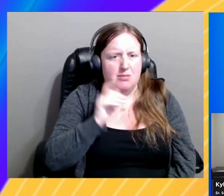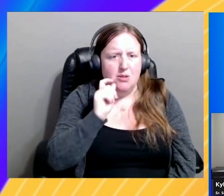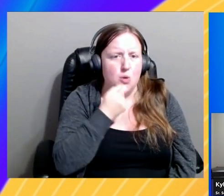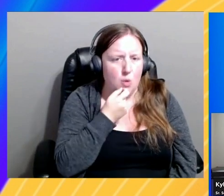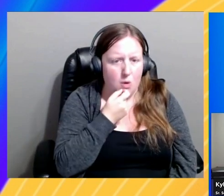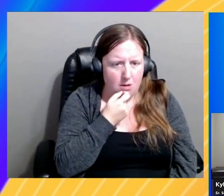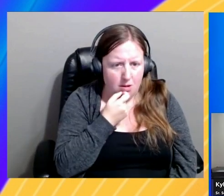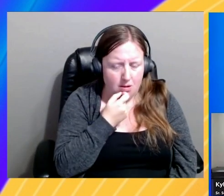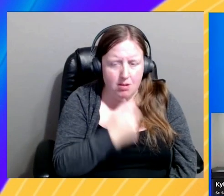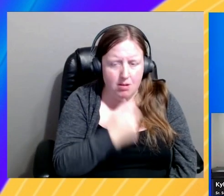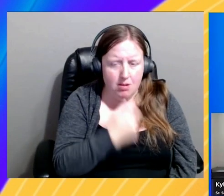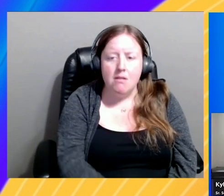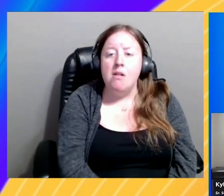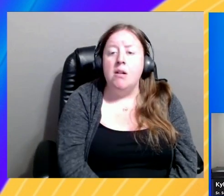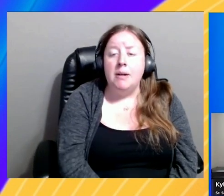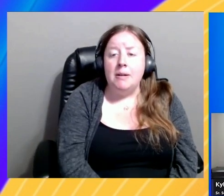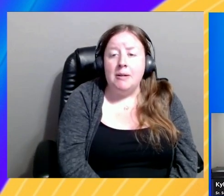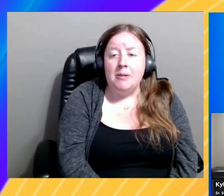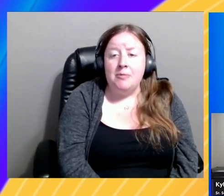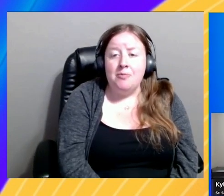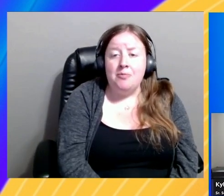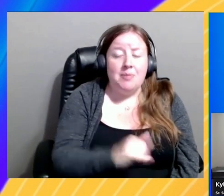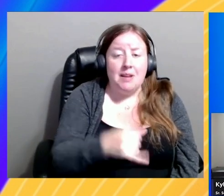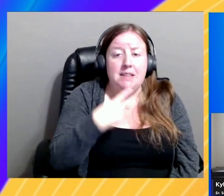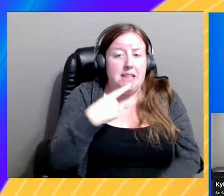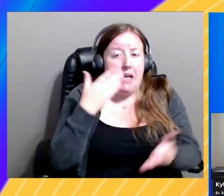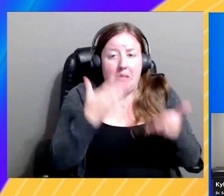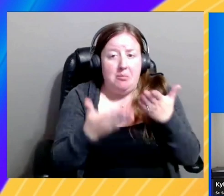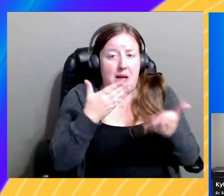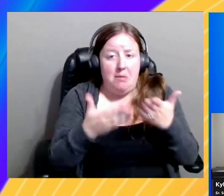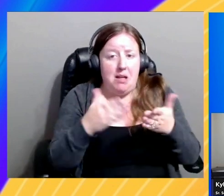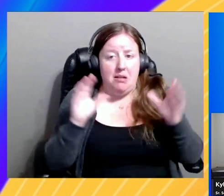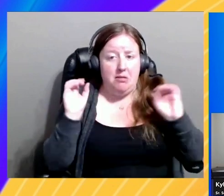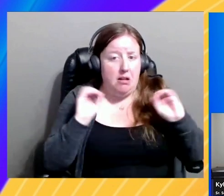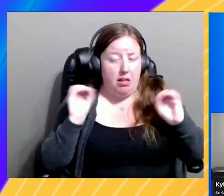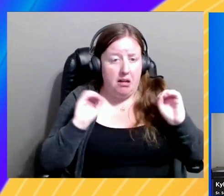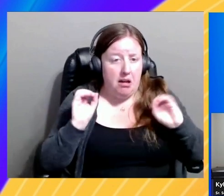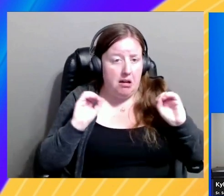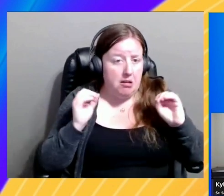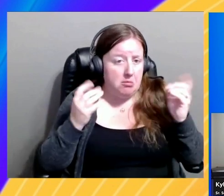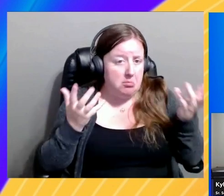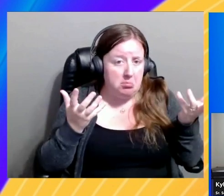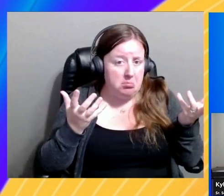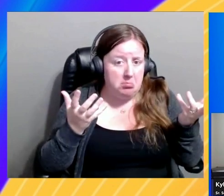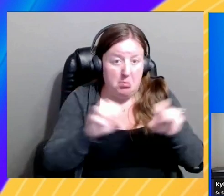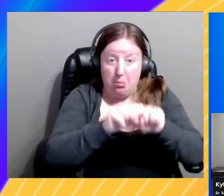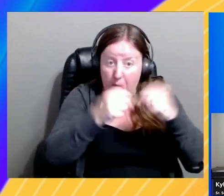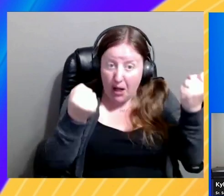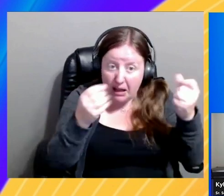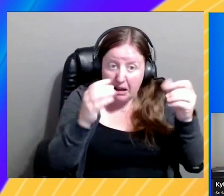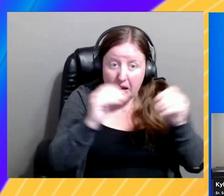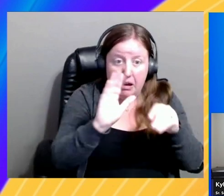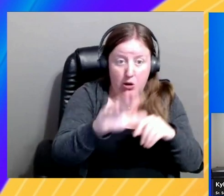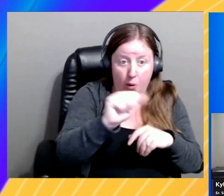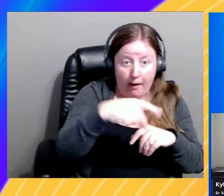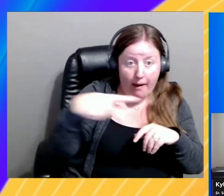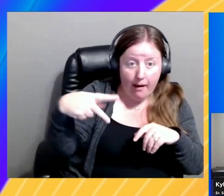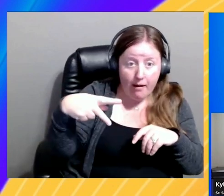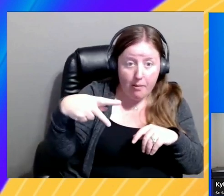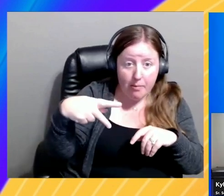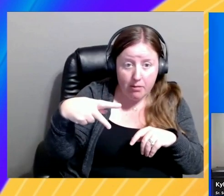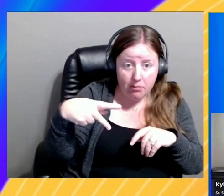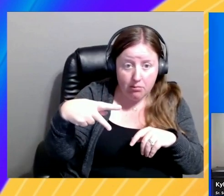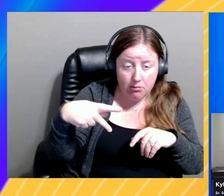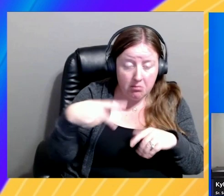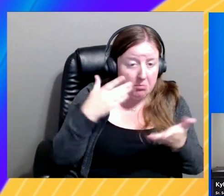is basically saying there might not be anything, breaking in your application, but